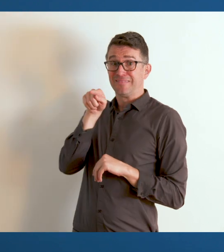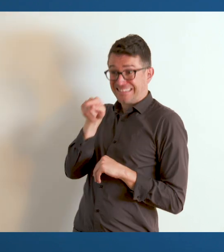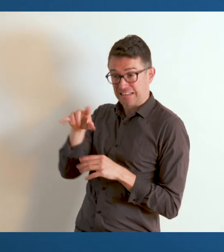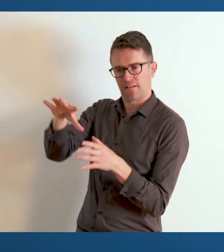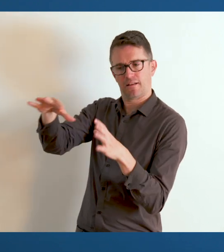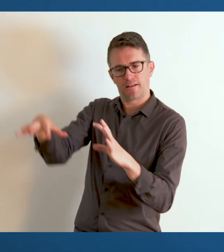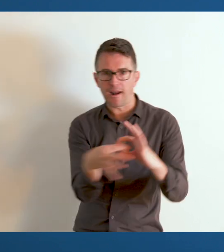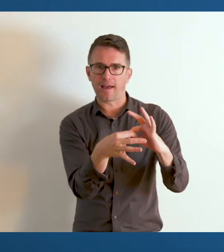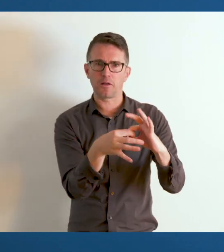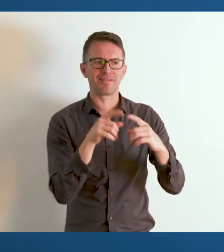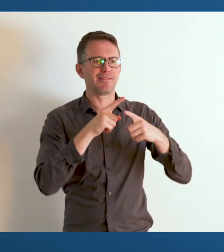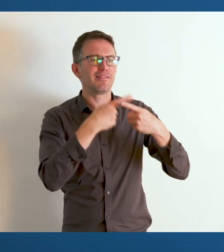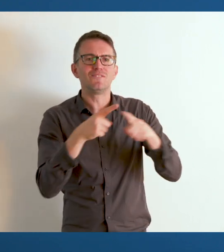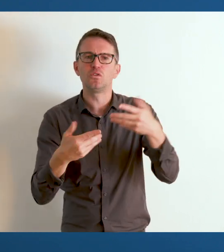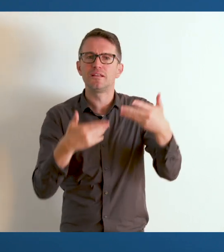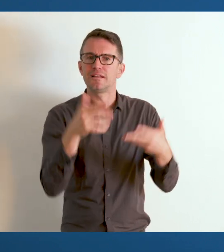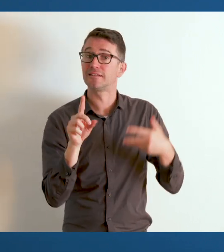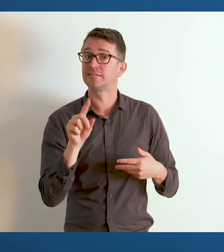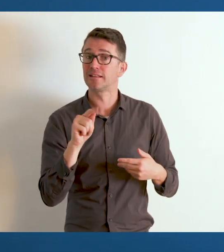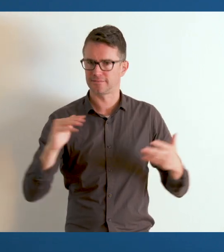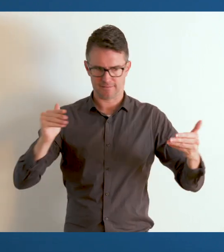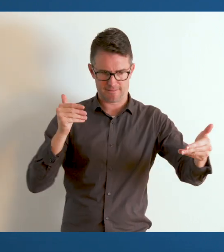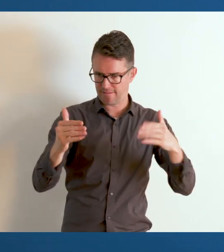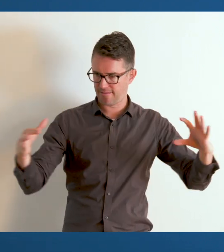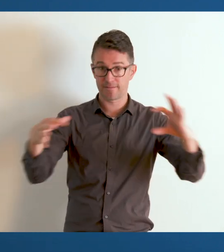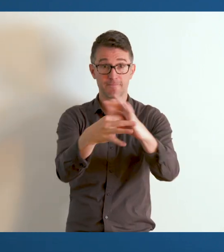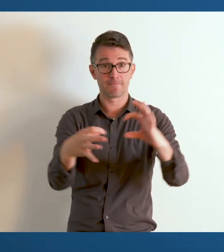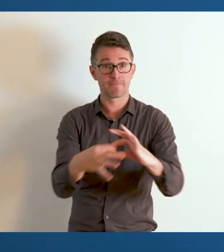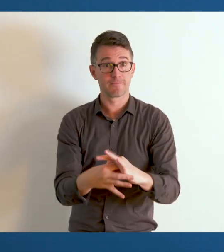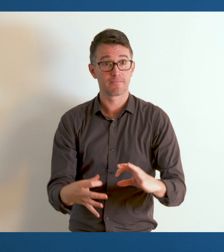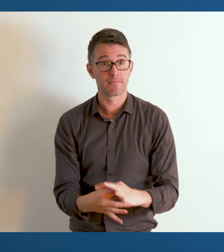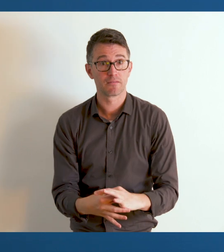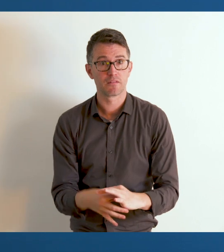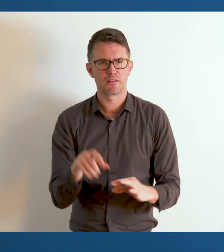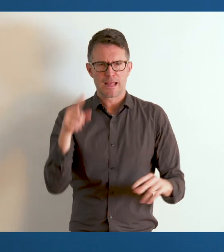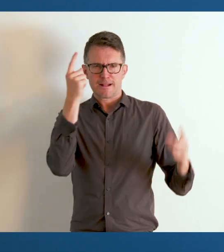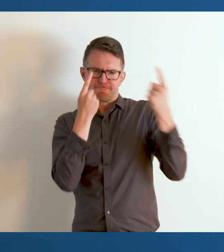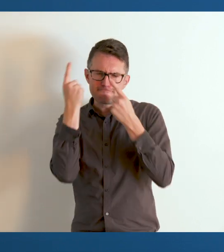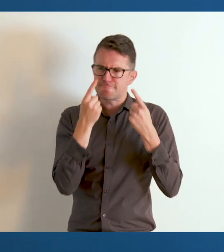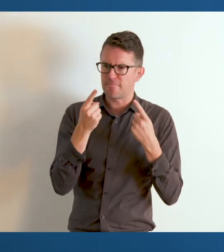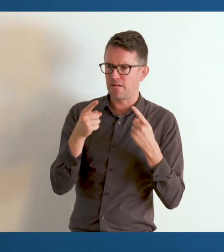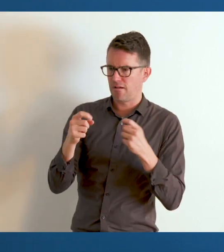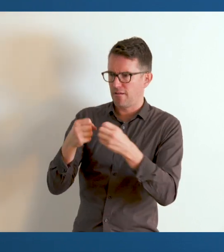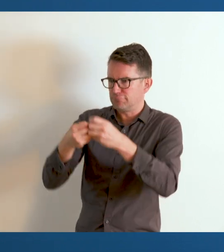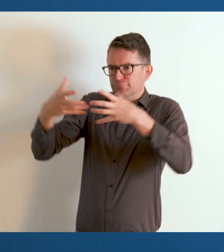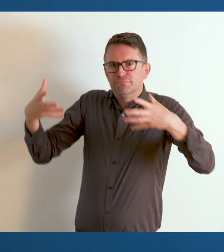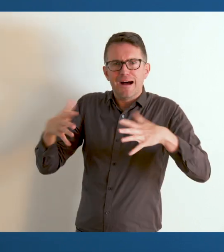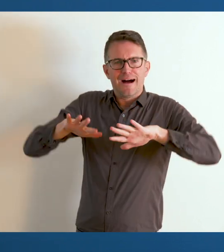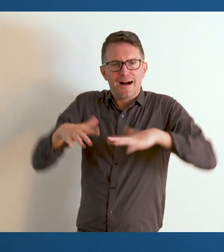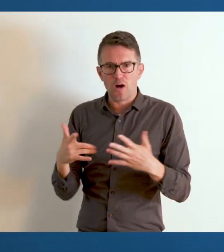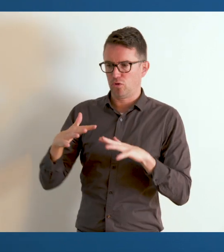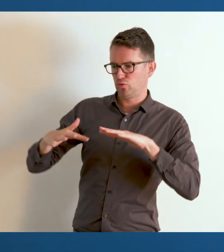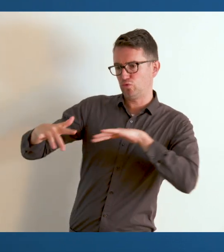that's collected on surveys in order to fulfill the fullness of the social model of